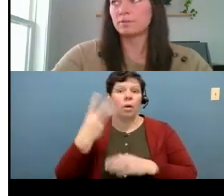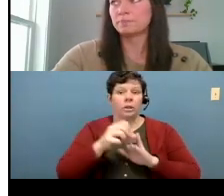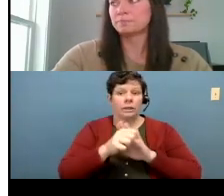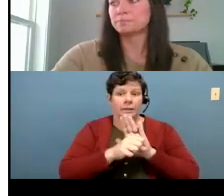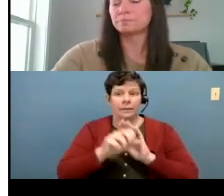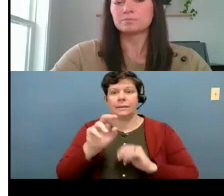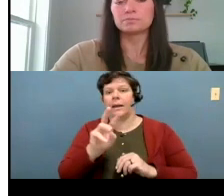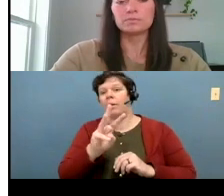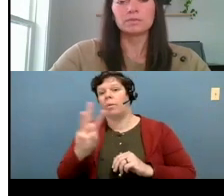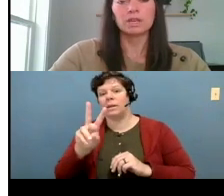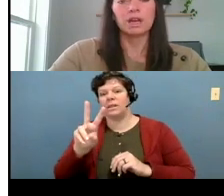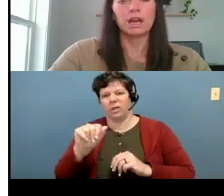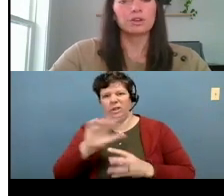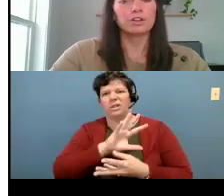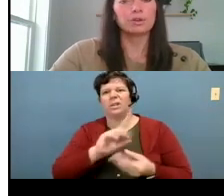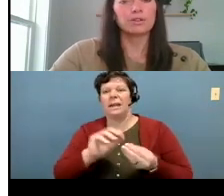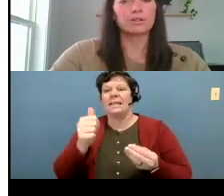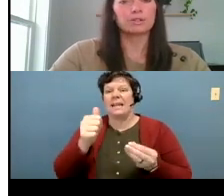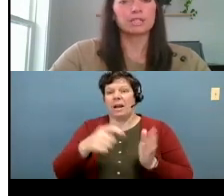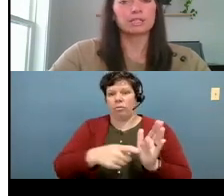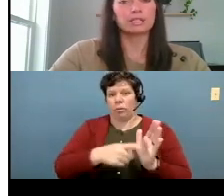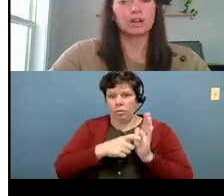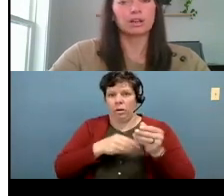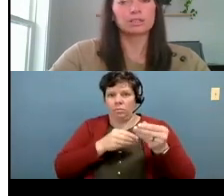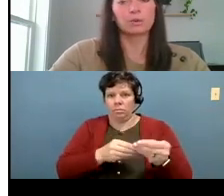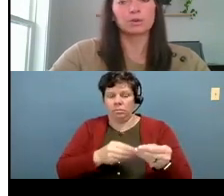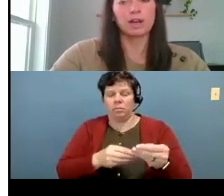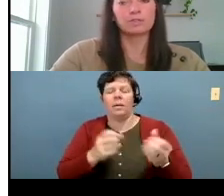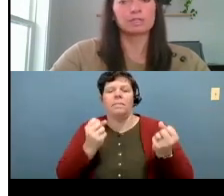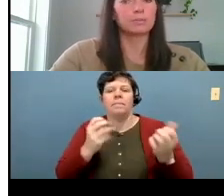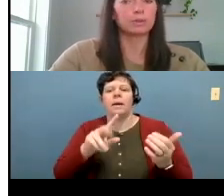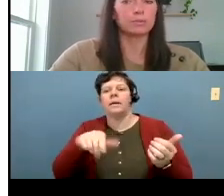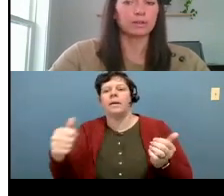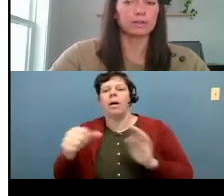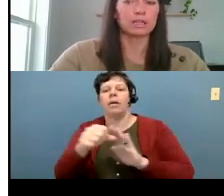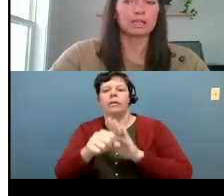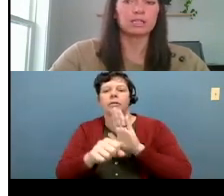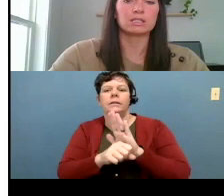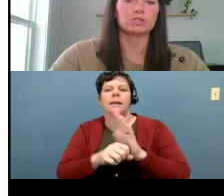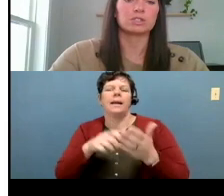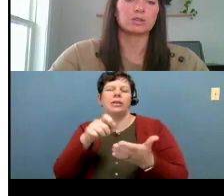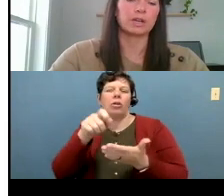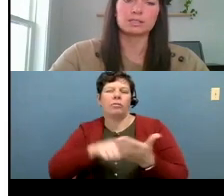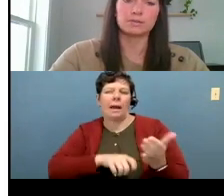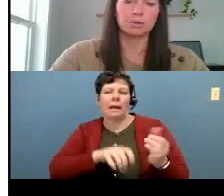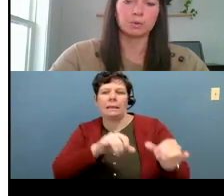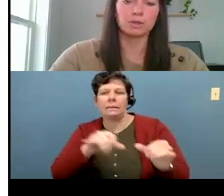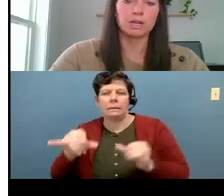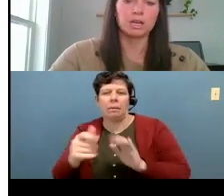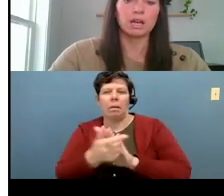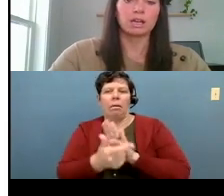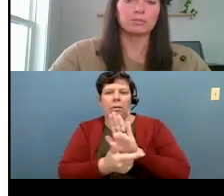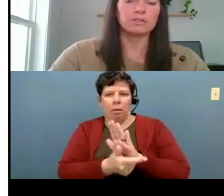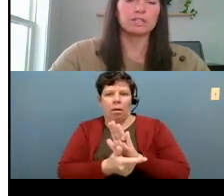Virginia. And there are a number of other states in talks or drafting similar bills. And I think this is just a great step